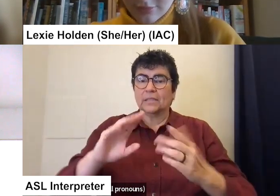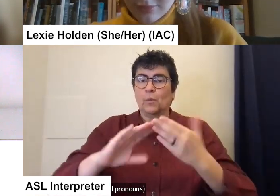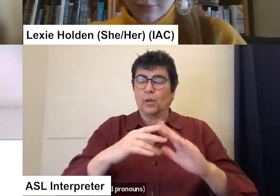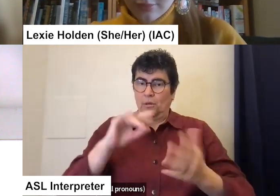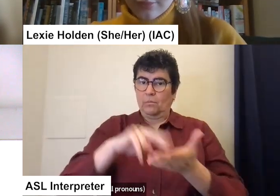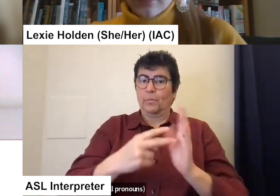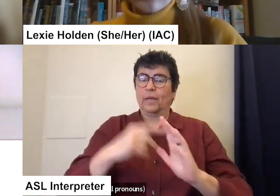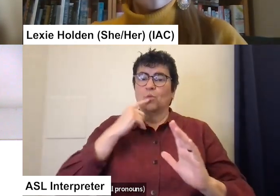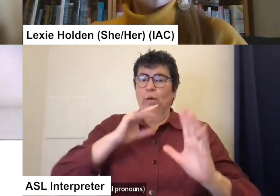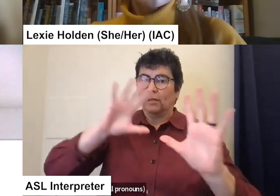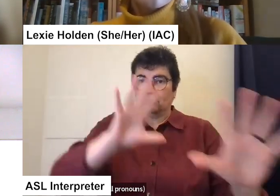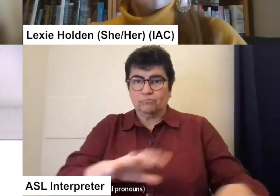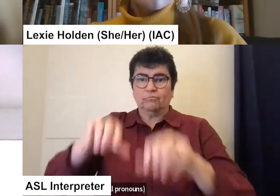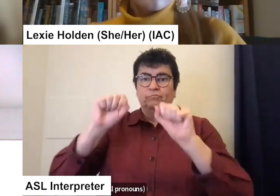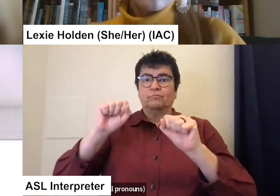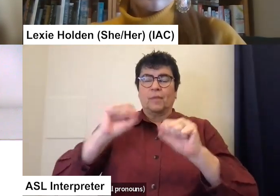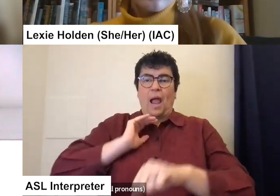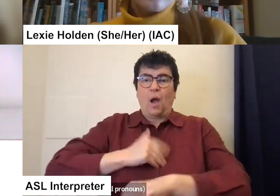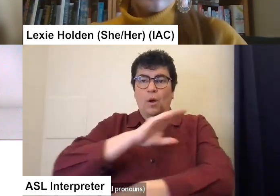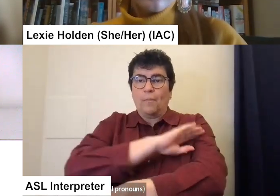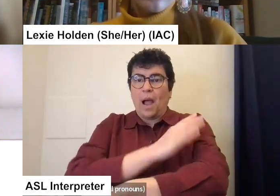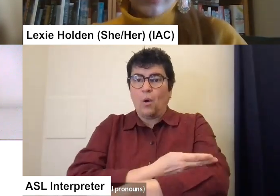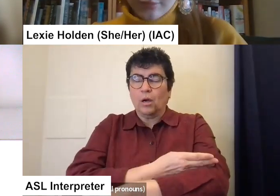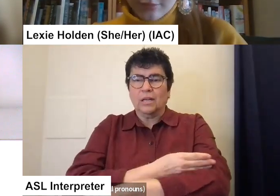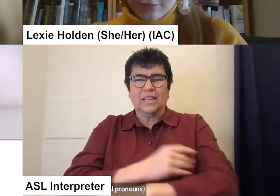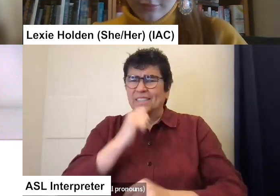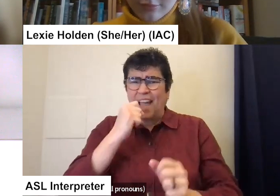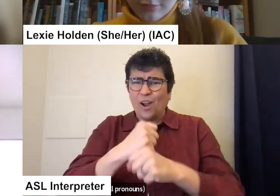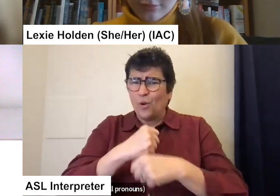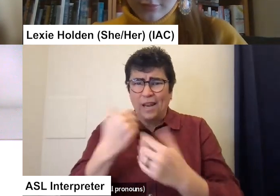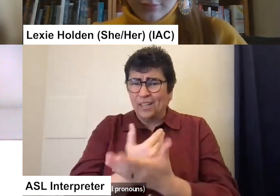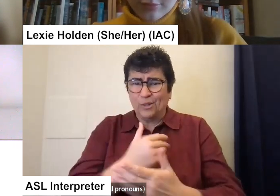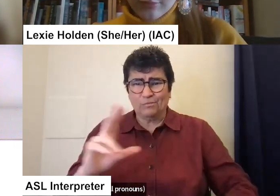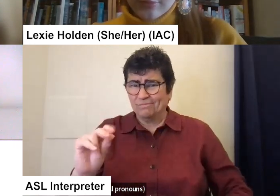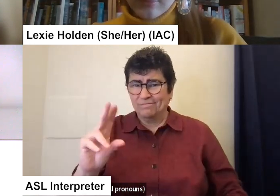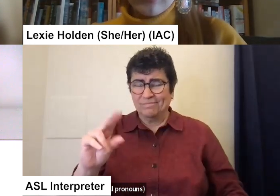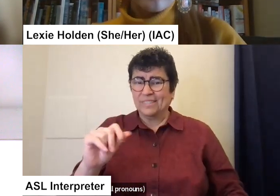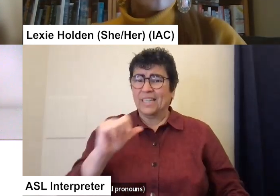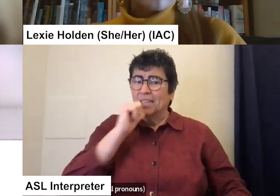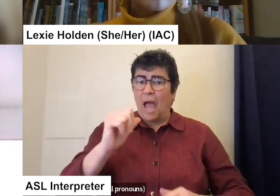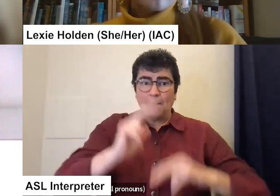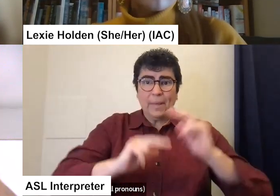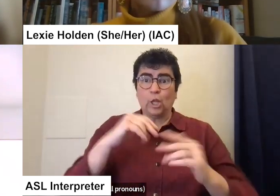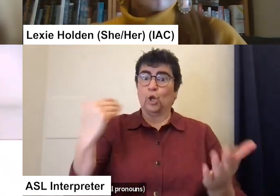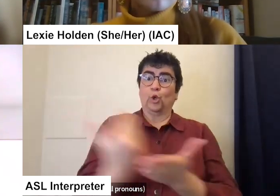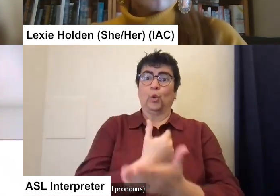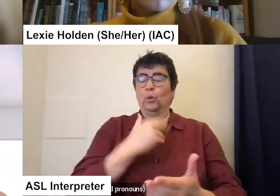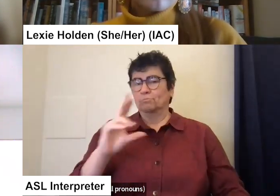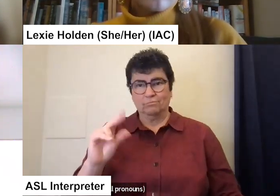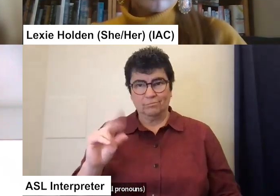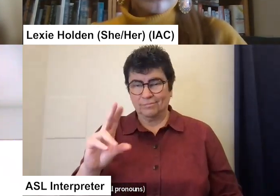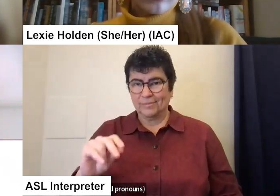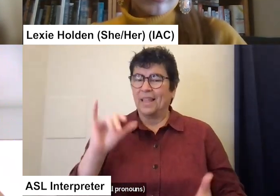reclaiming our power. It is not creating something new. It is not building something new. It is reclaiming